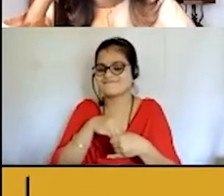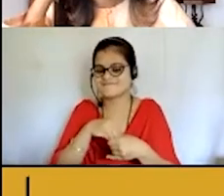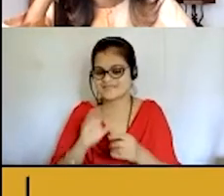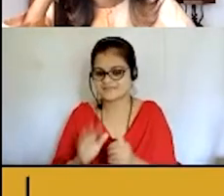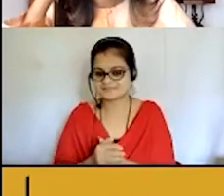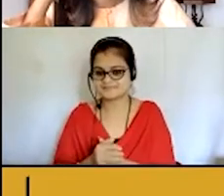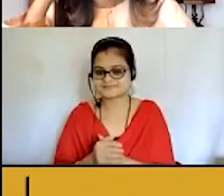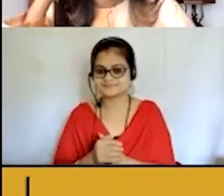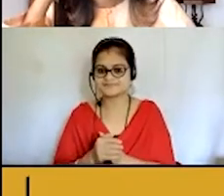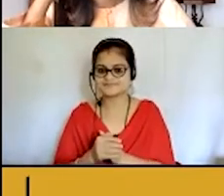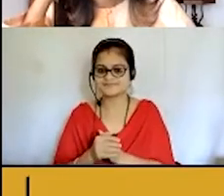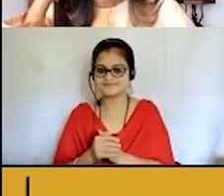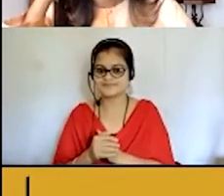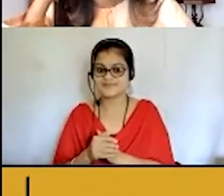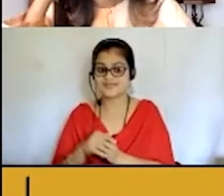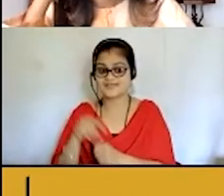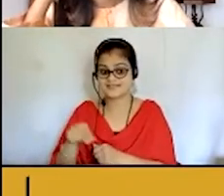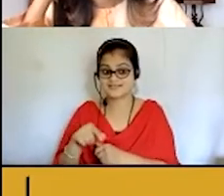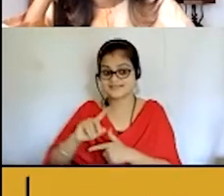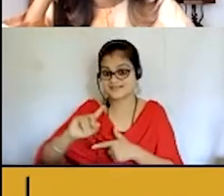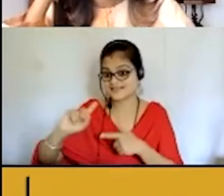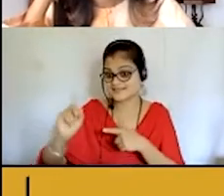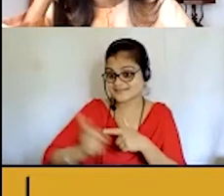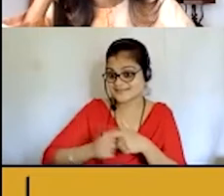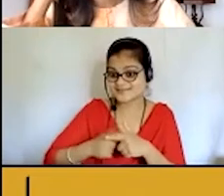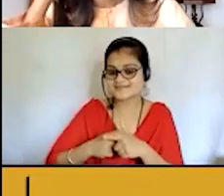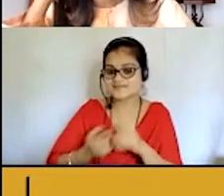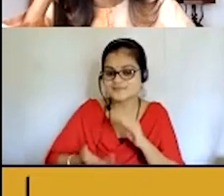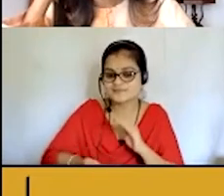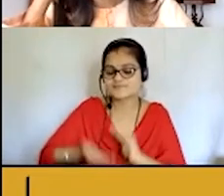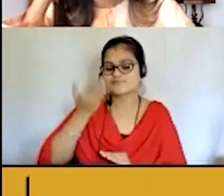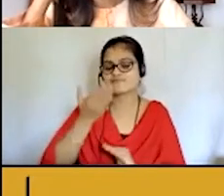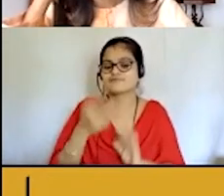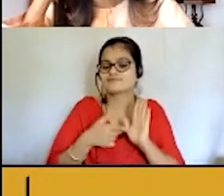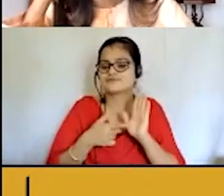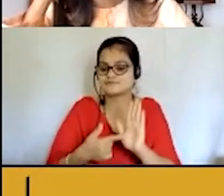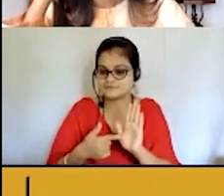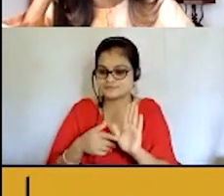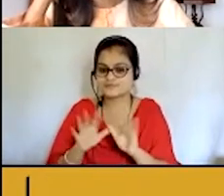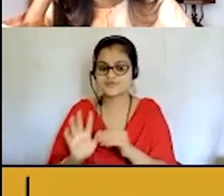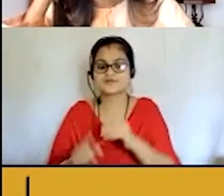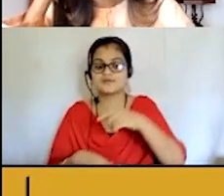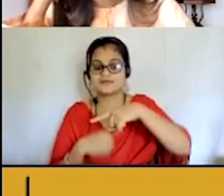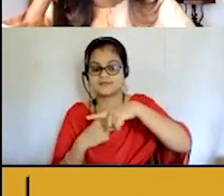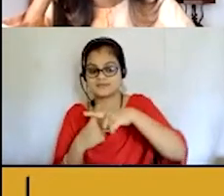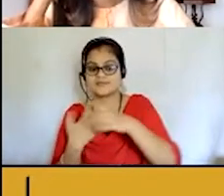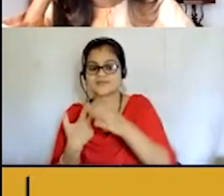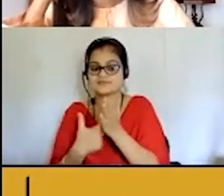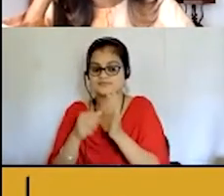was, while Hasya is very active, Shringara is